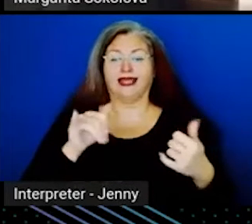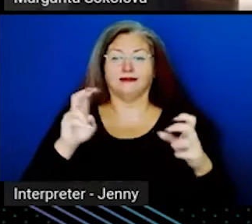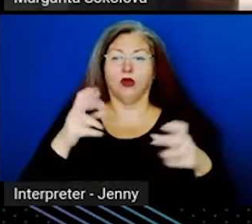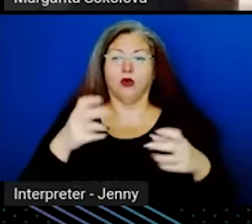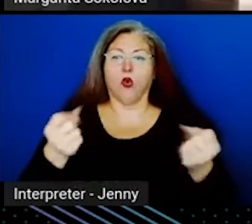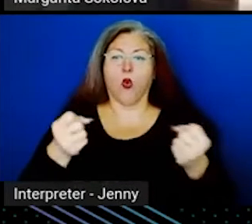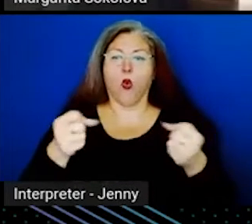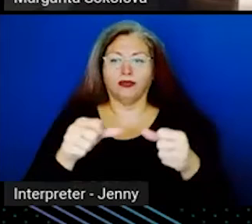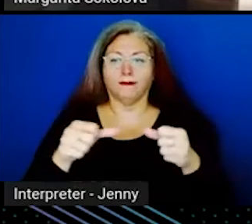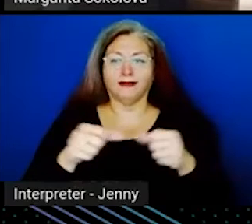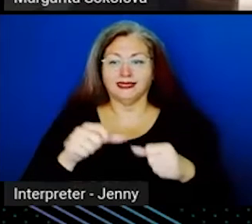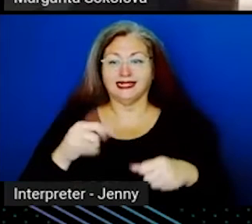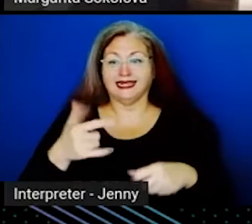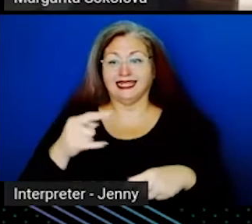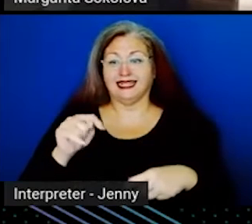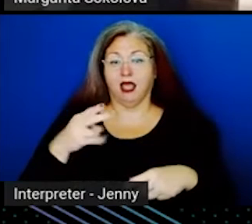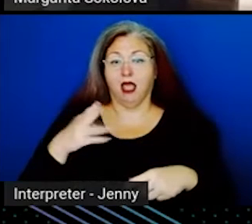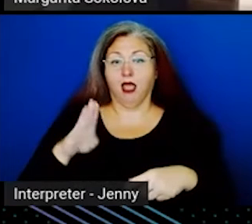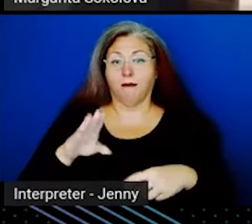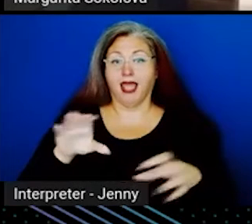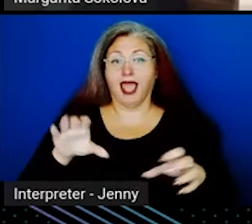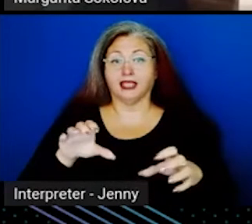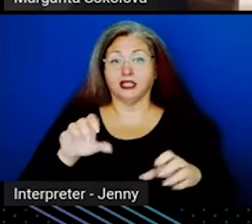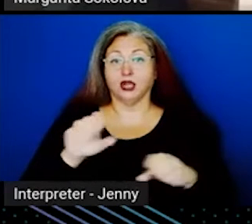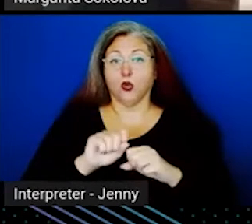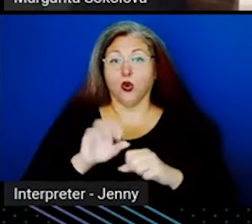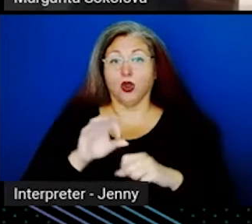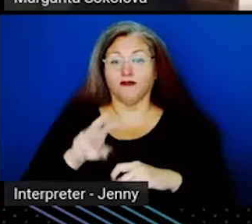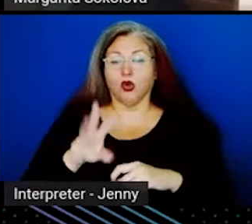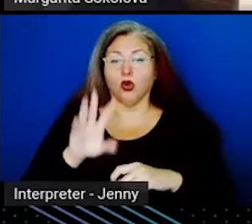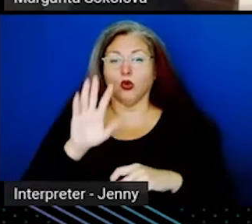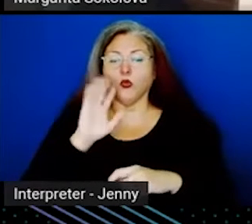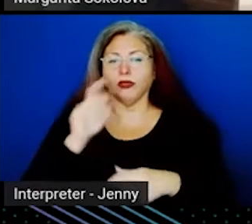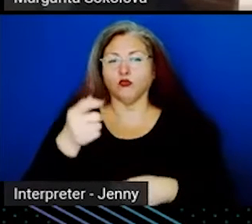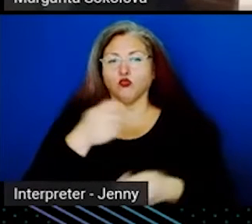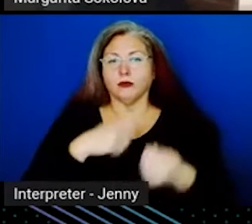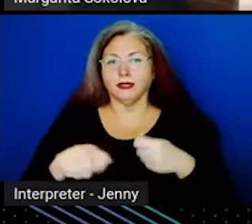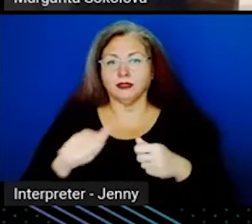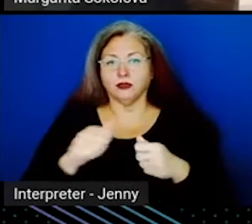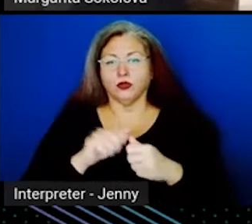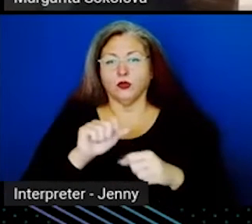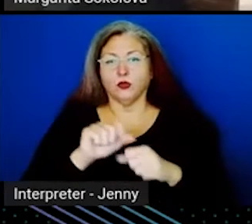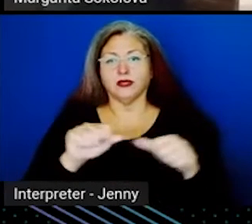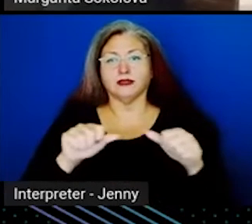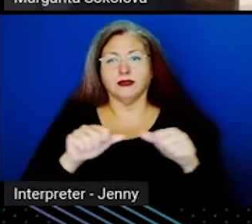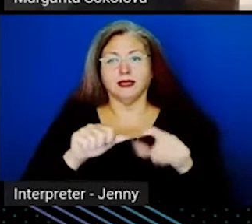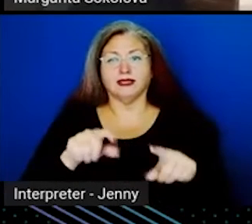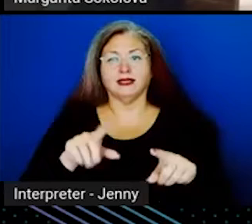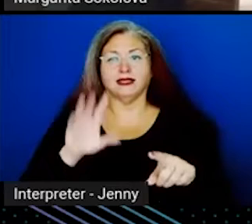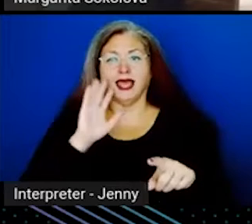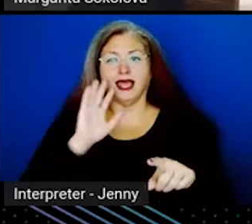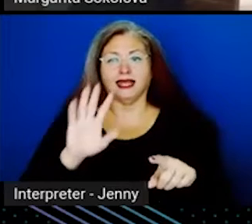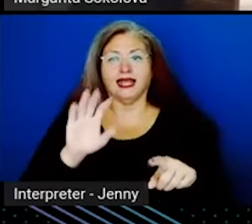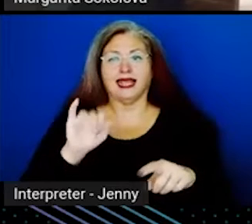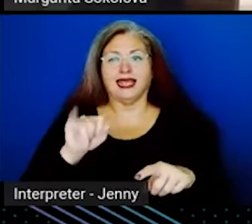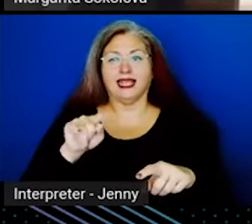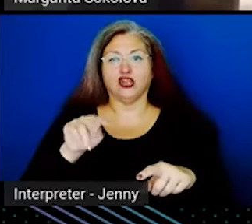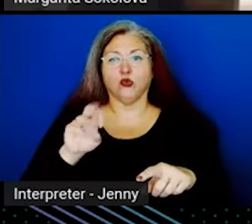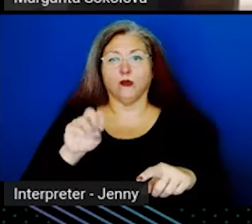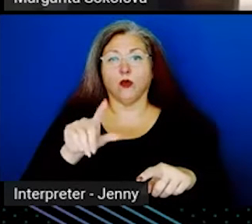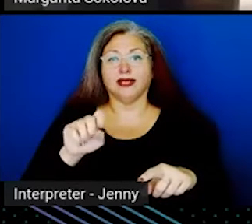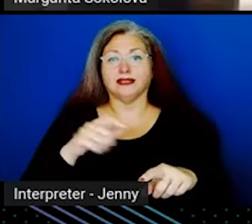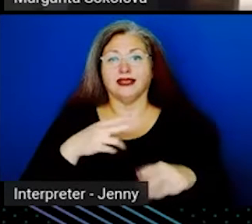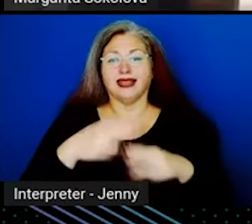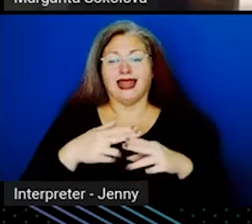My GitHub action workflow will replace this with a workspace that interpolates in the name of my branch.